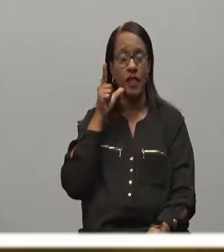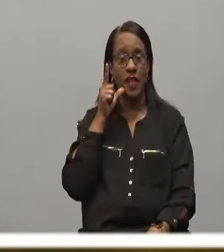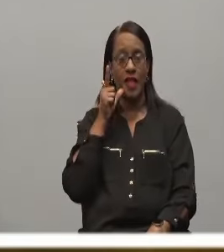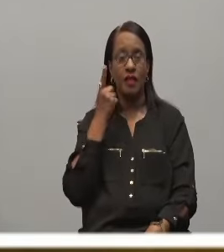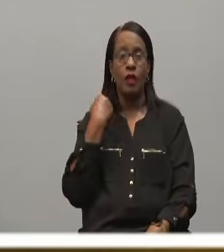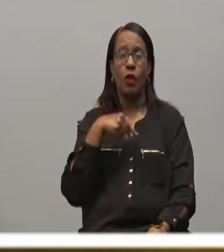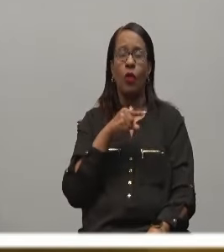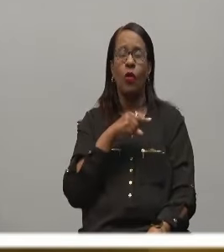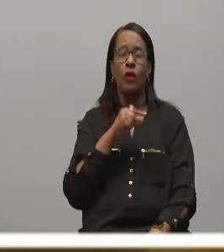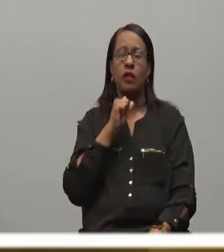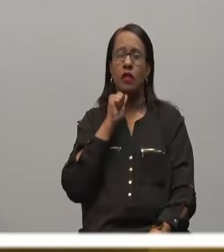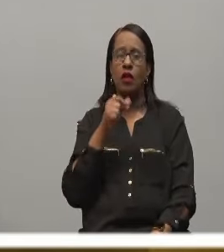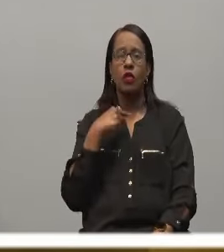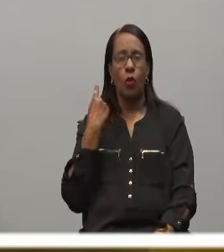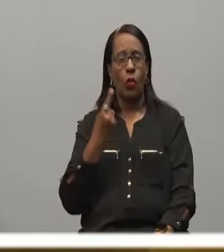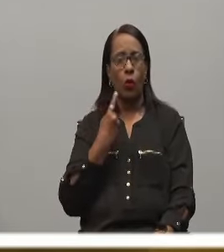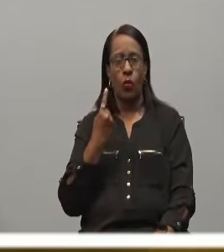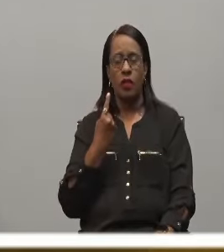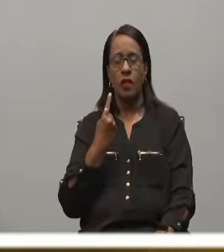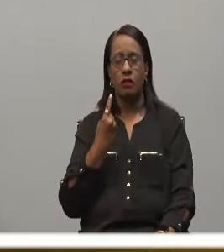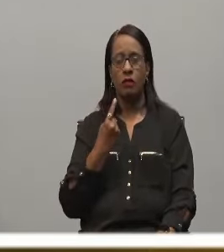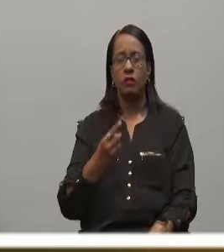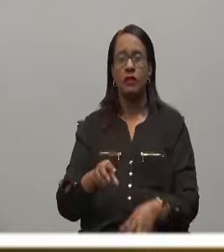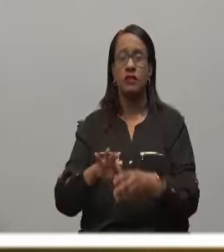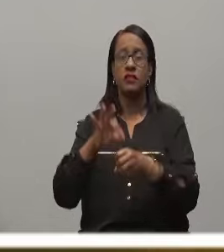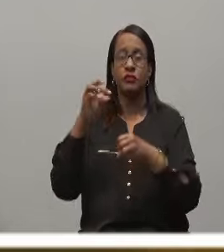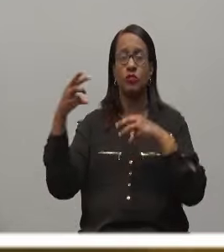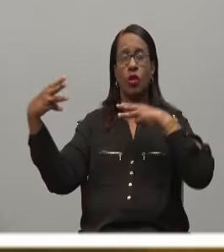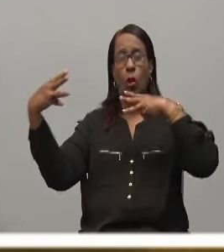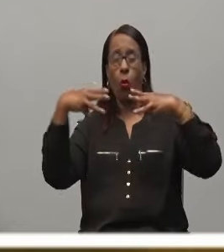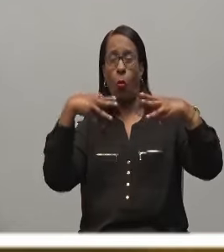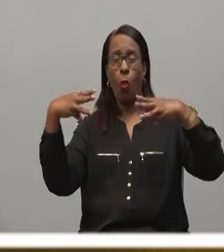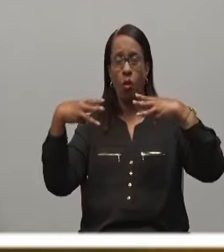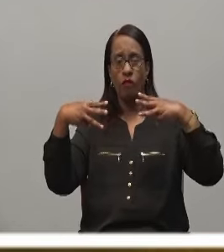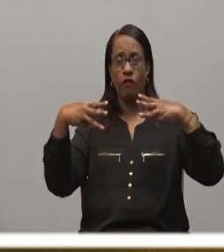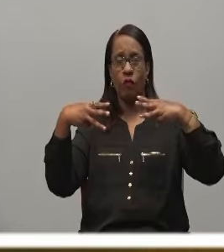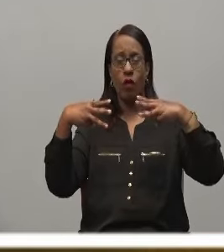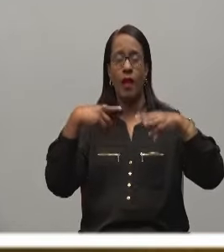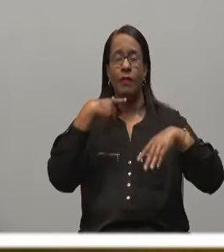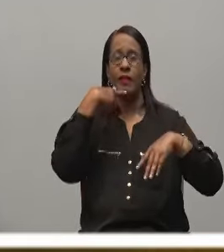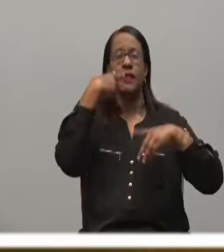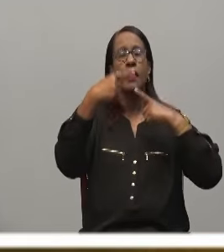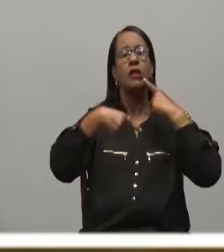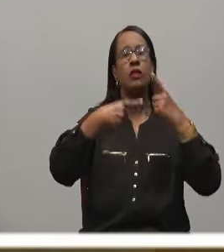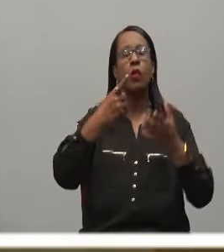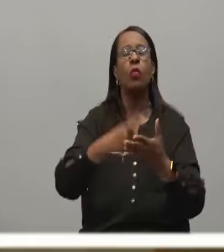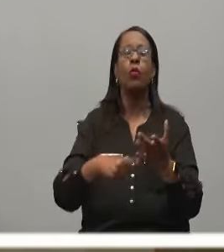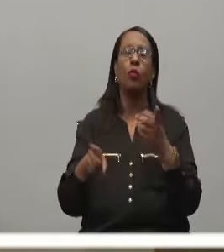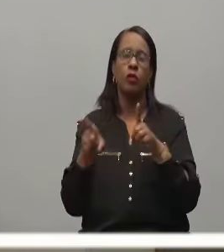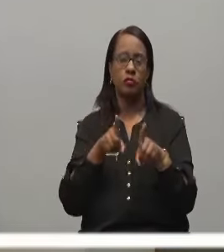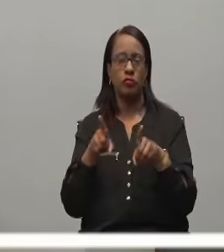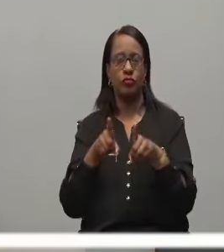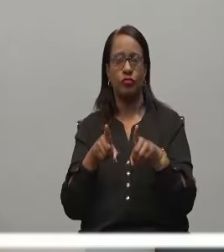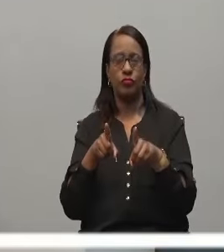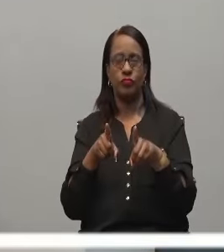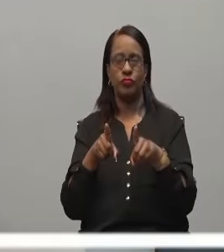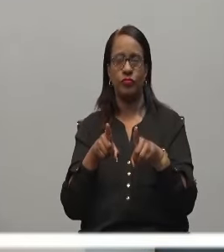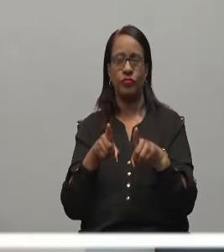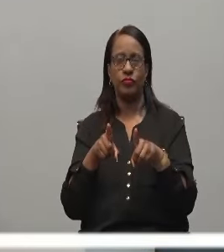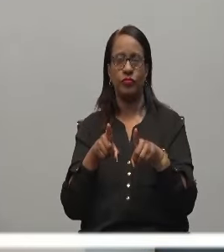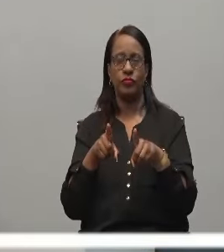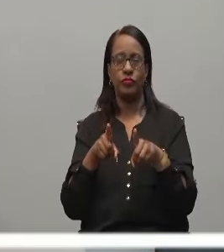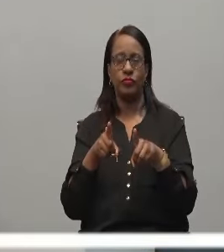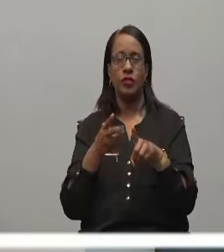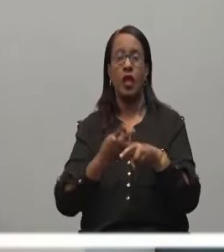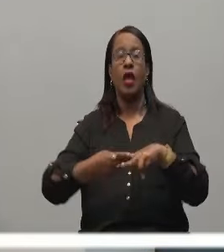only are we doing spiritual warfare, I'm giving you some tools to do this warfare with it. Take your game